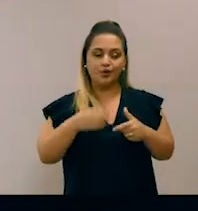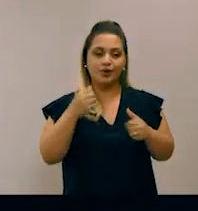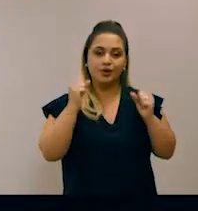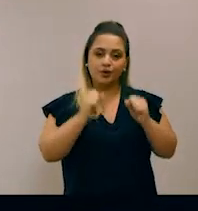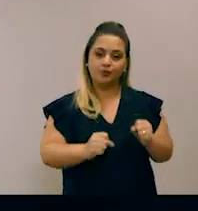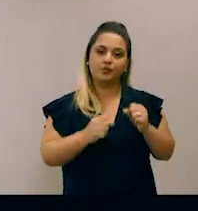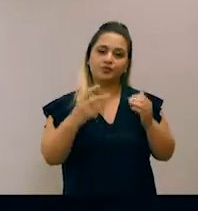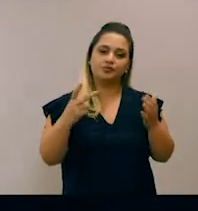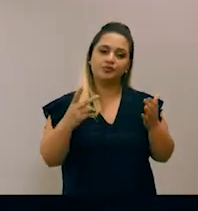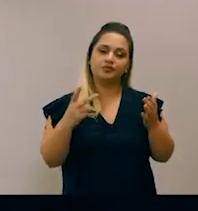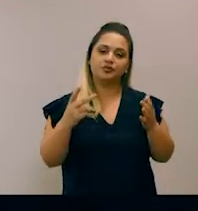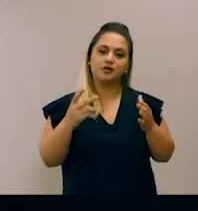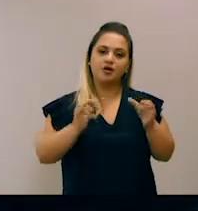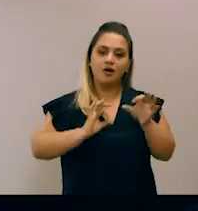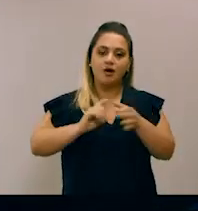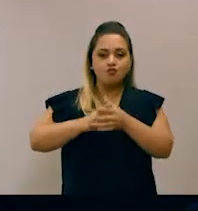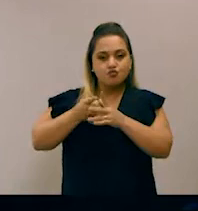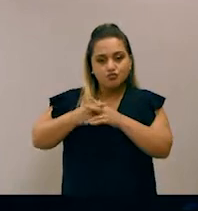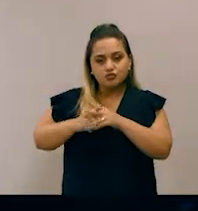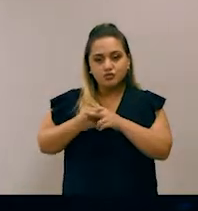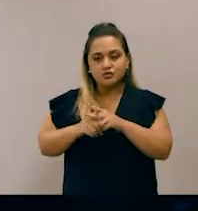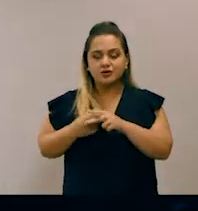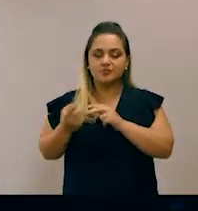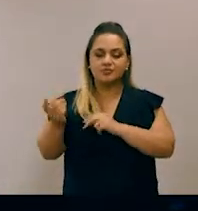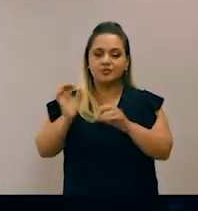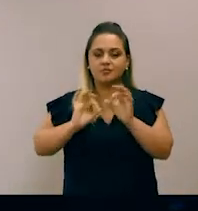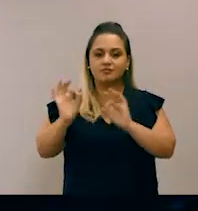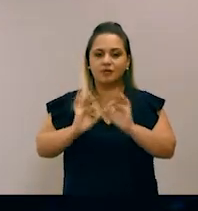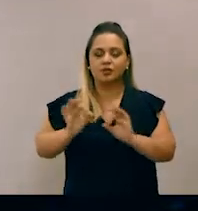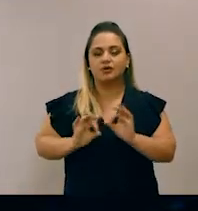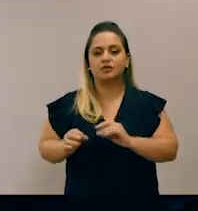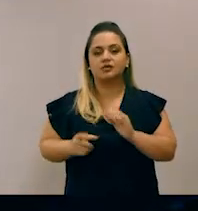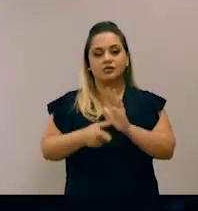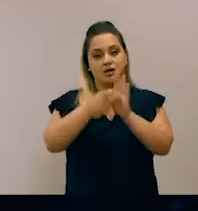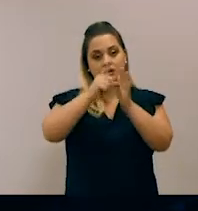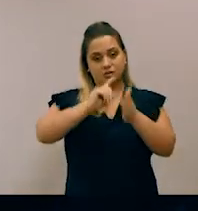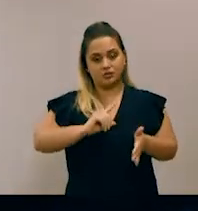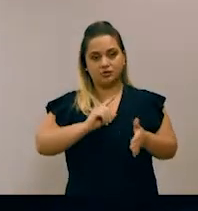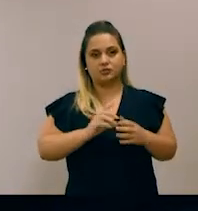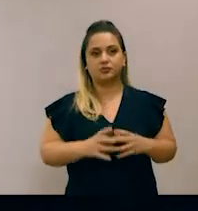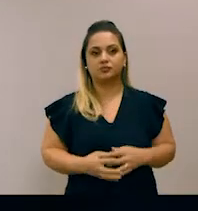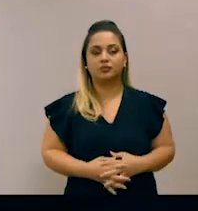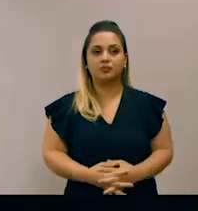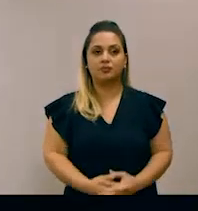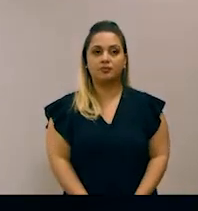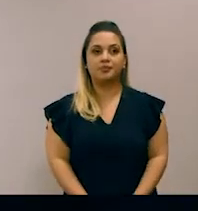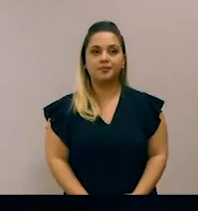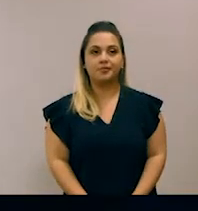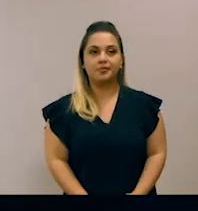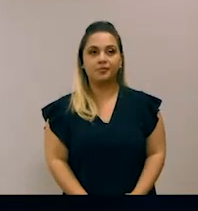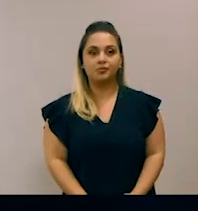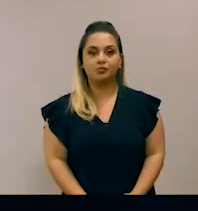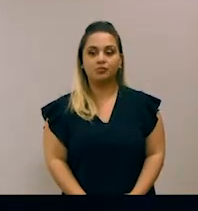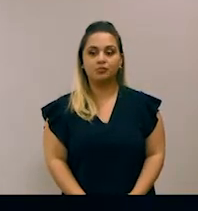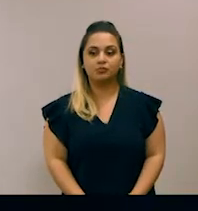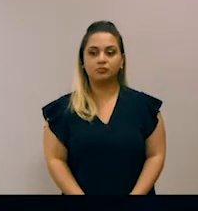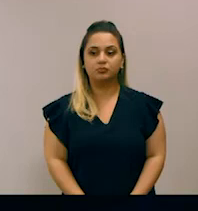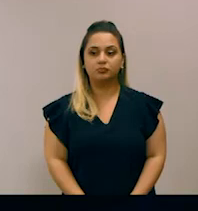due to errors that are quite evident. So they are really mistakes, and they have to be corrected.